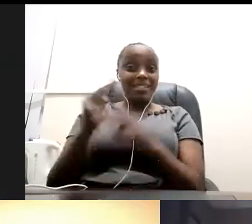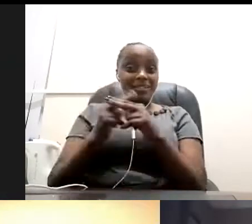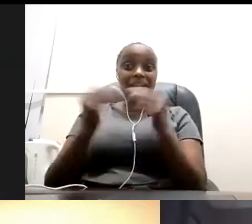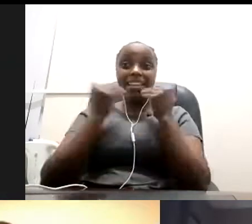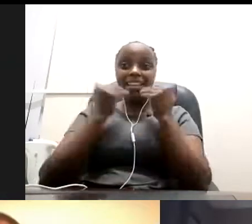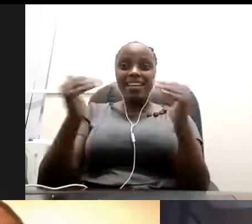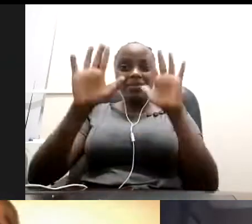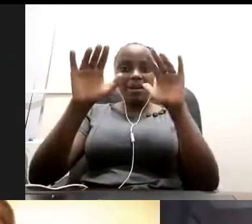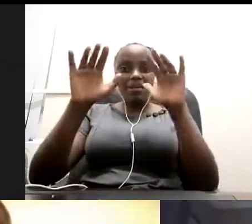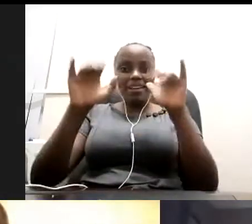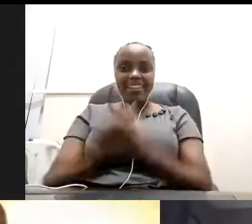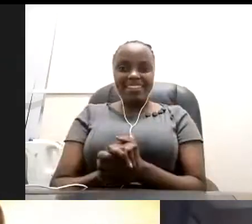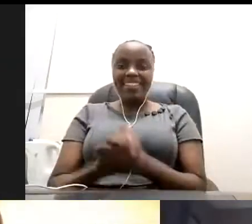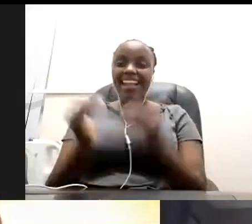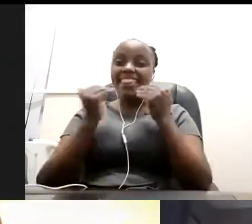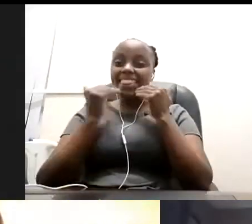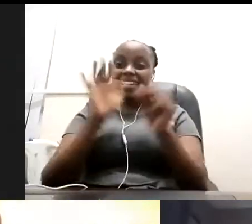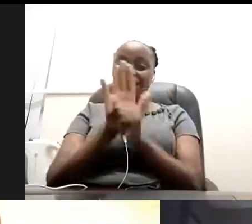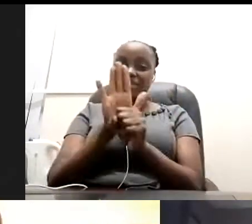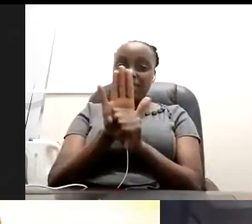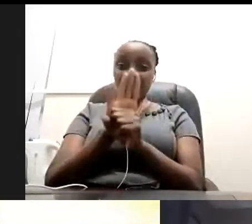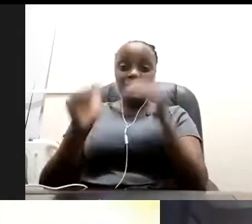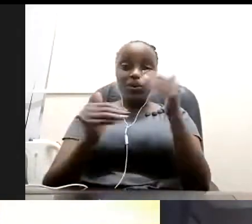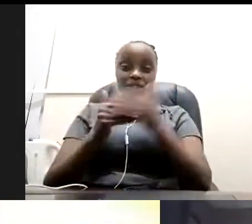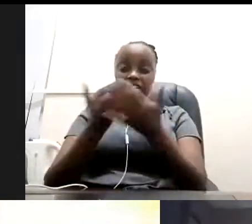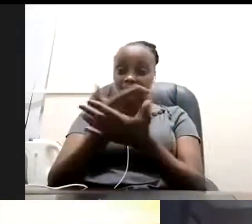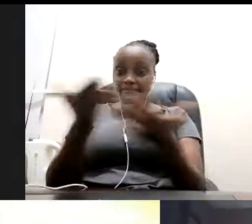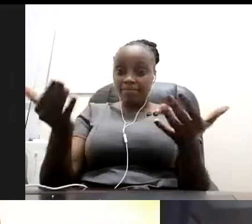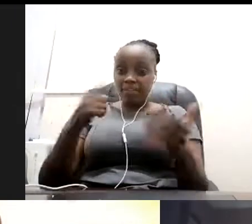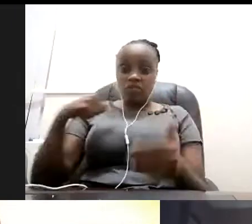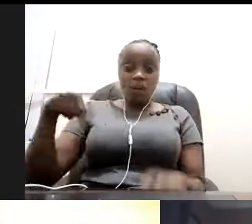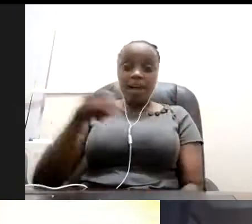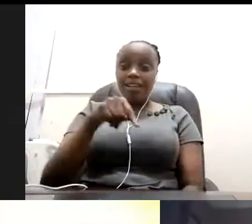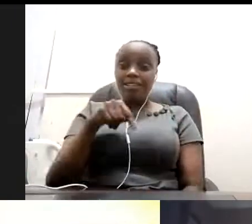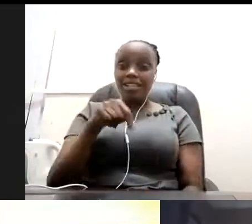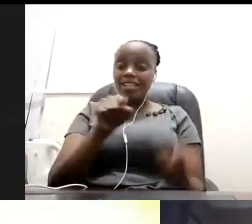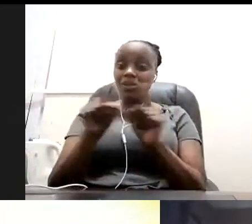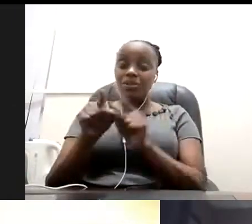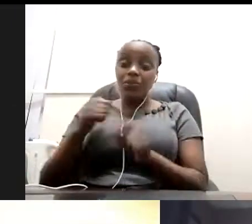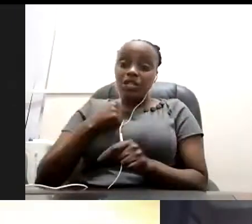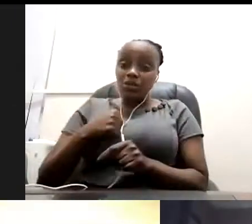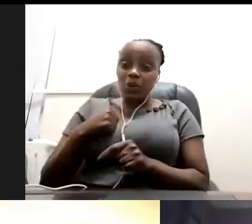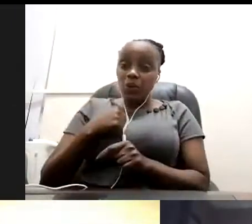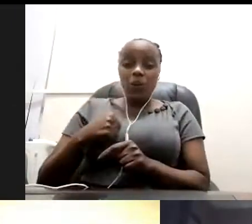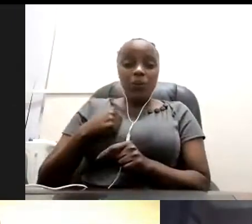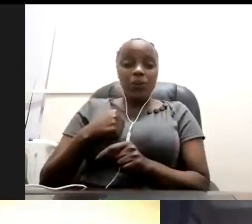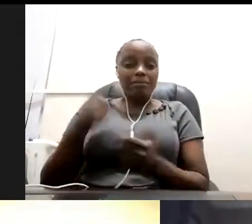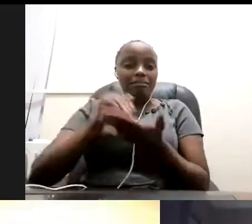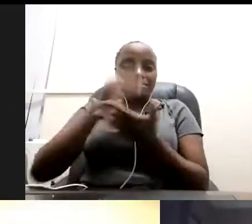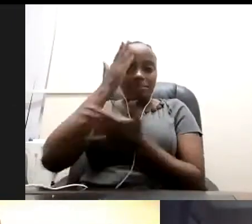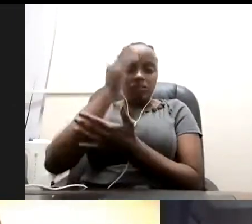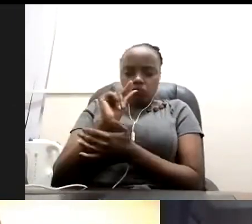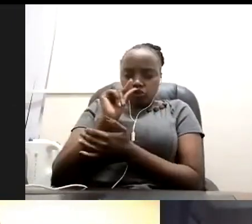bye. Thank you very much to all, also from us, and we apologize once again for the small